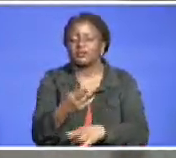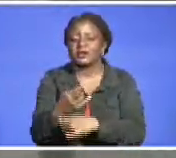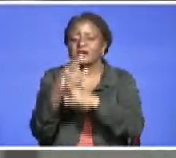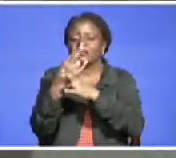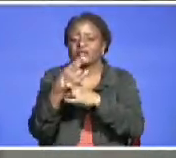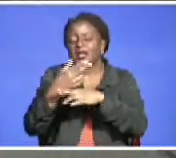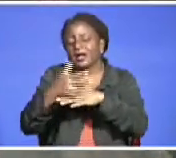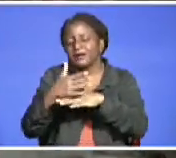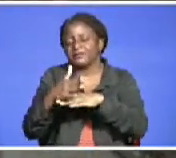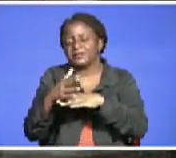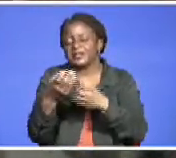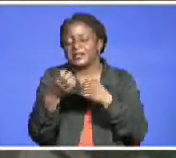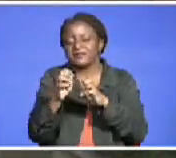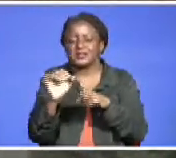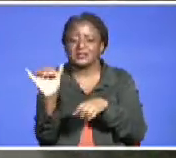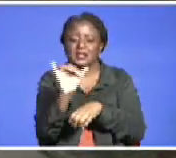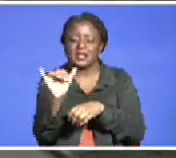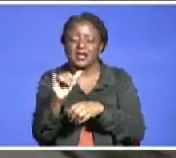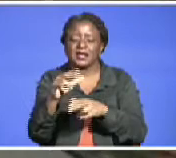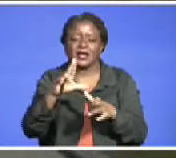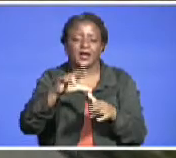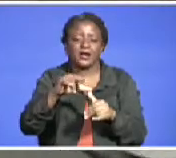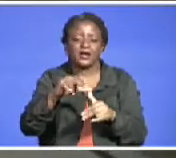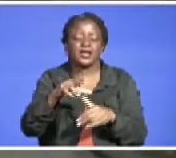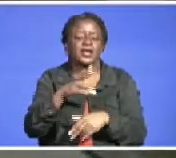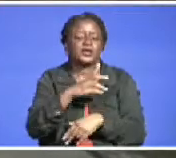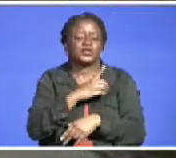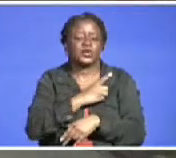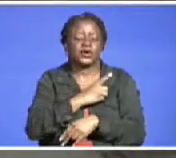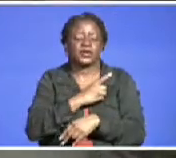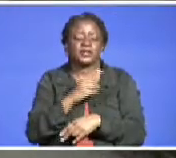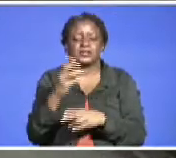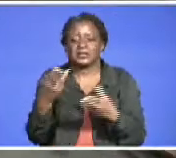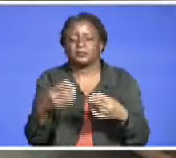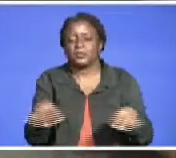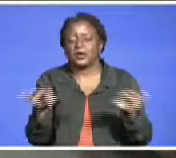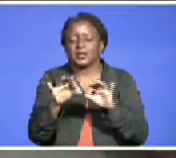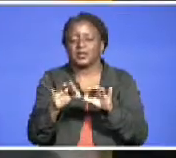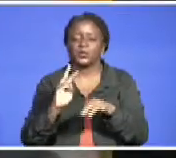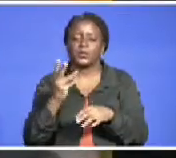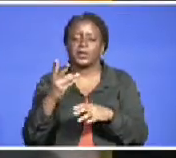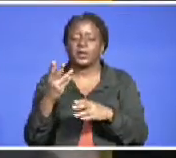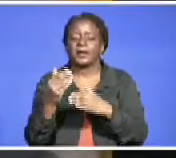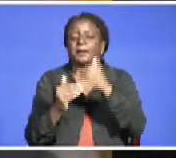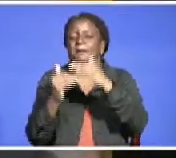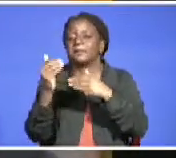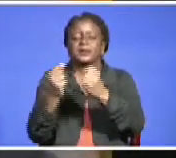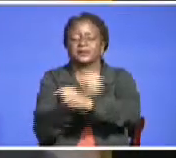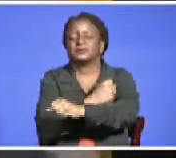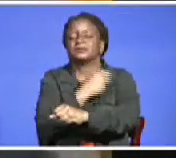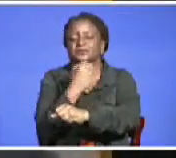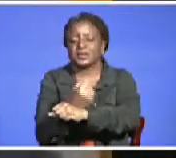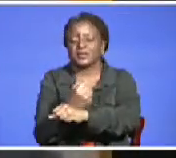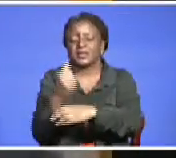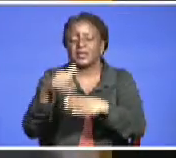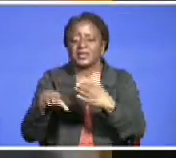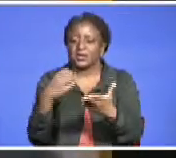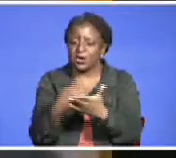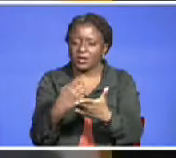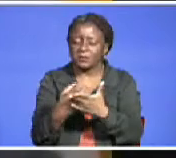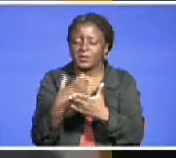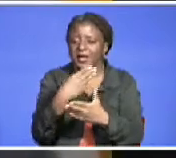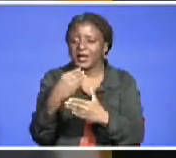Dorian. It is imperative that we build resilience in our economy, in our infrastructure, and in our